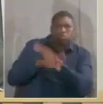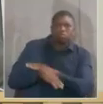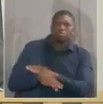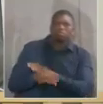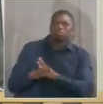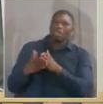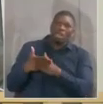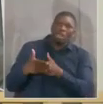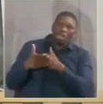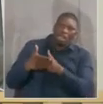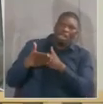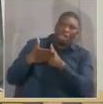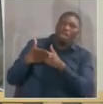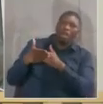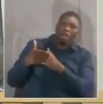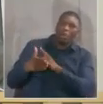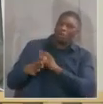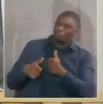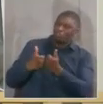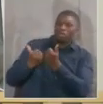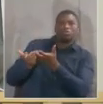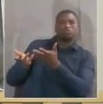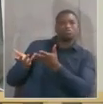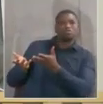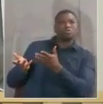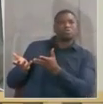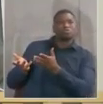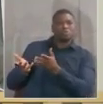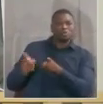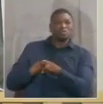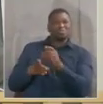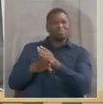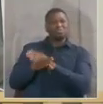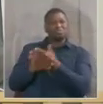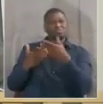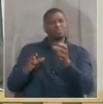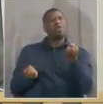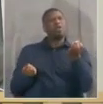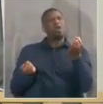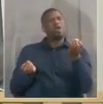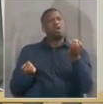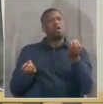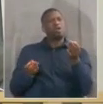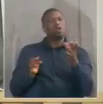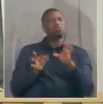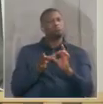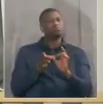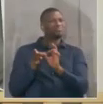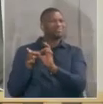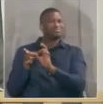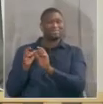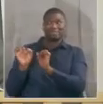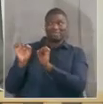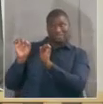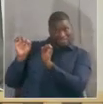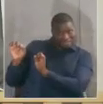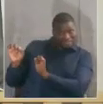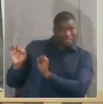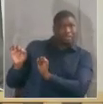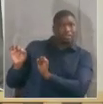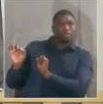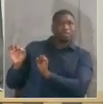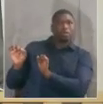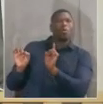the investigation and prosecution of these cases, the point that I highlighted earlier on as to what is it